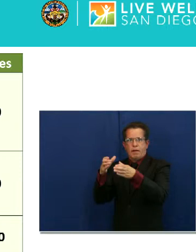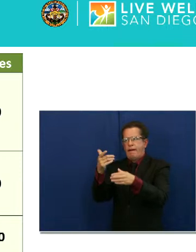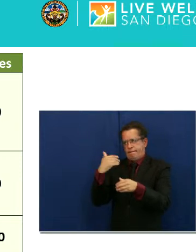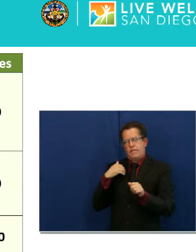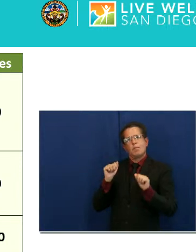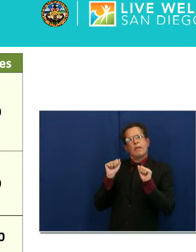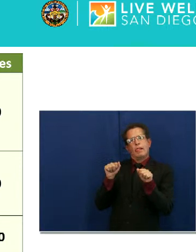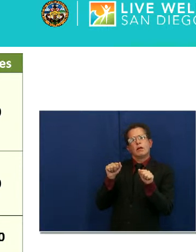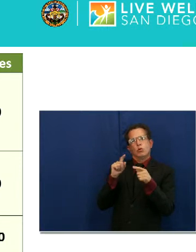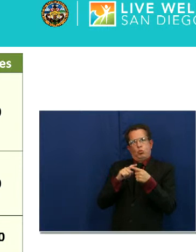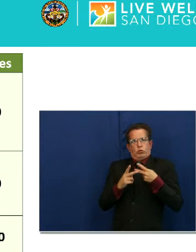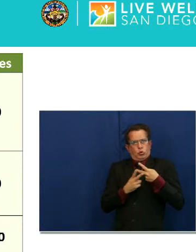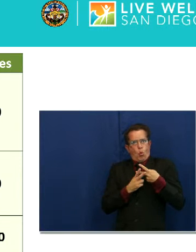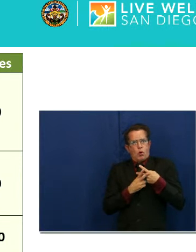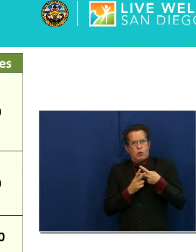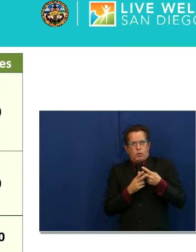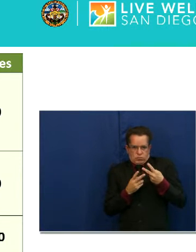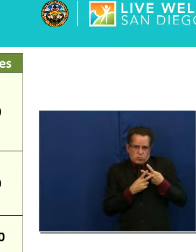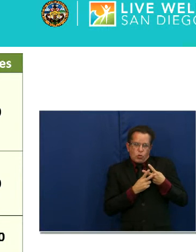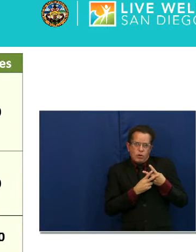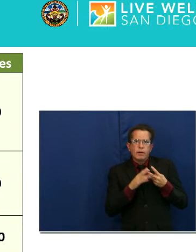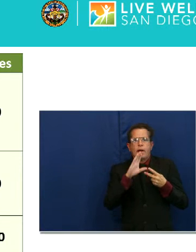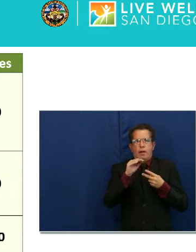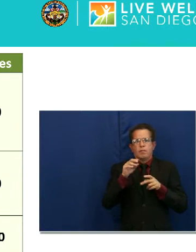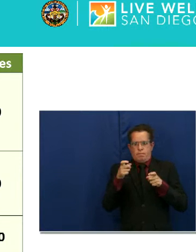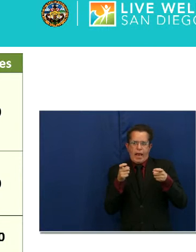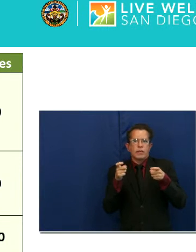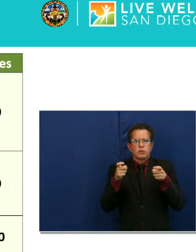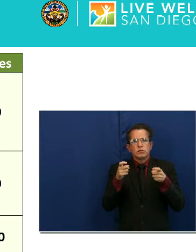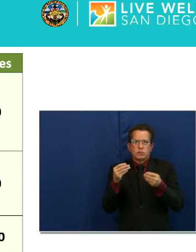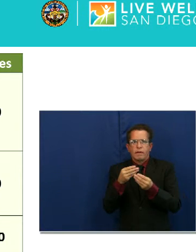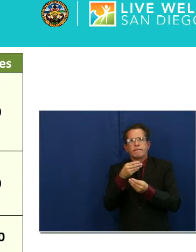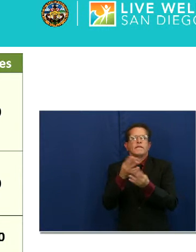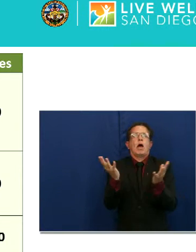to store and appropriately manage the vaccine.